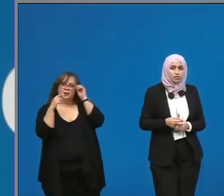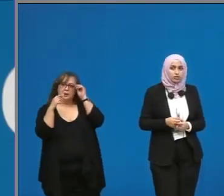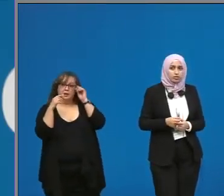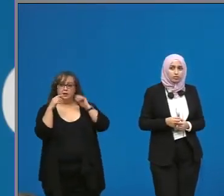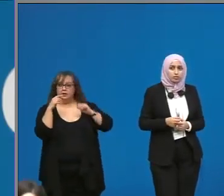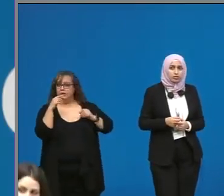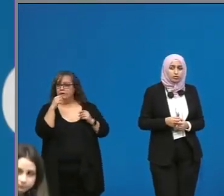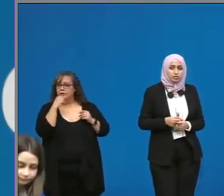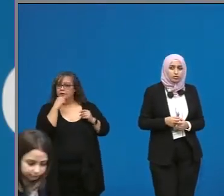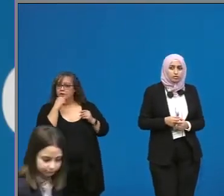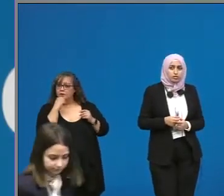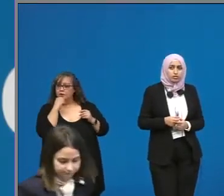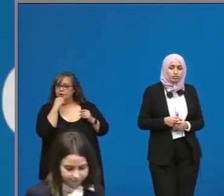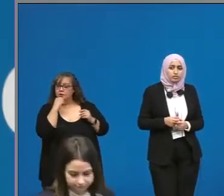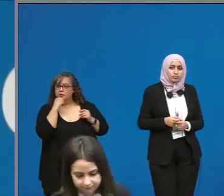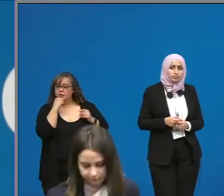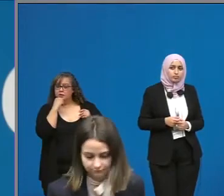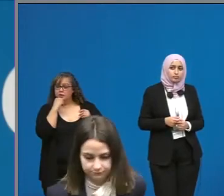but yeah.